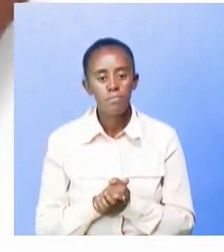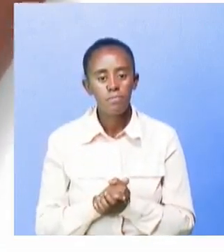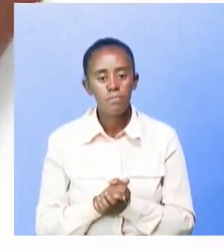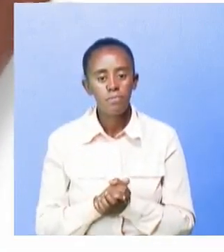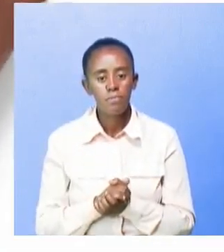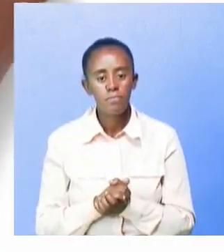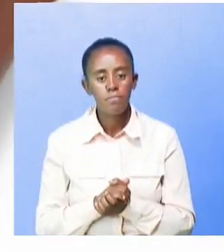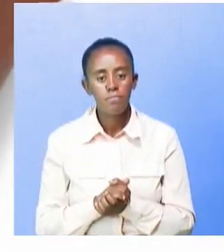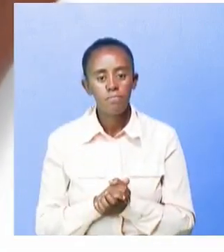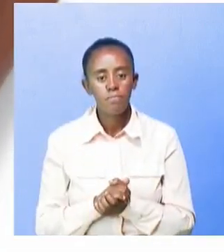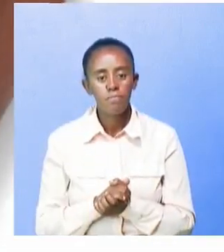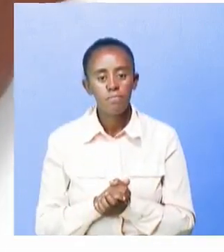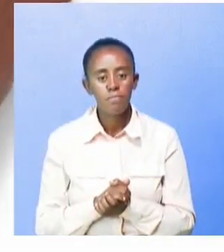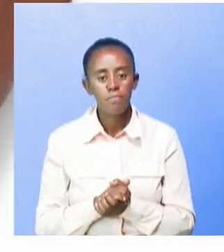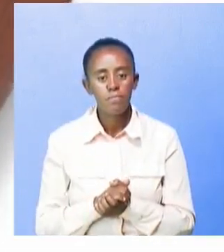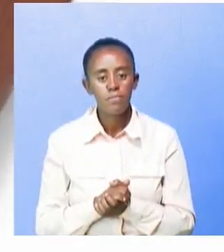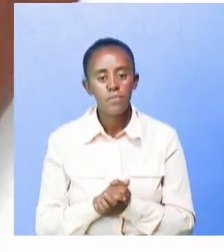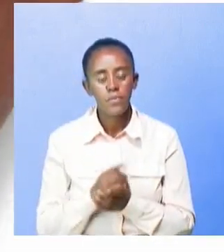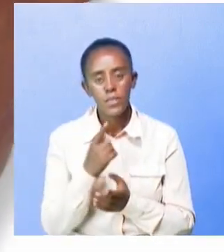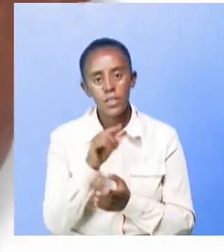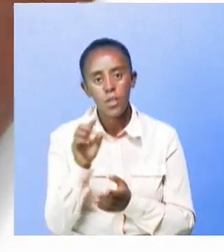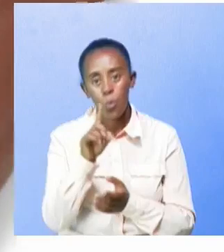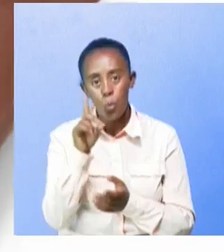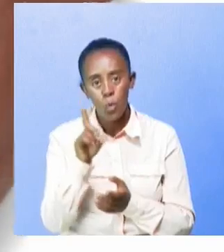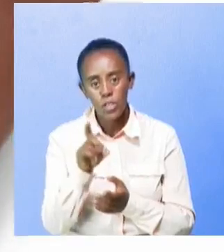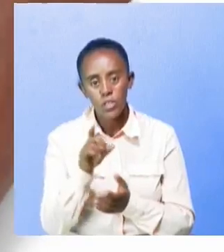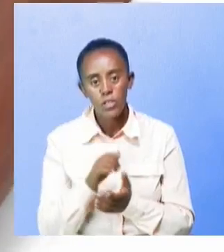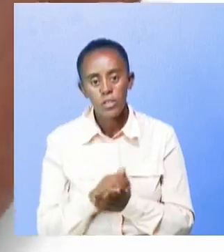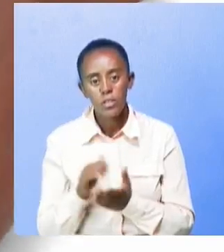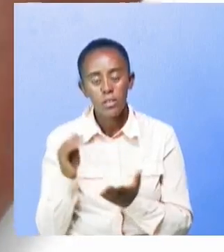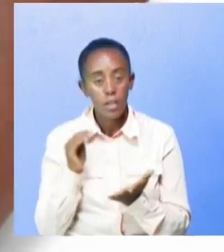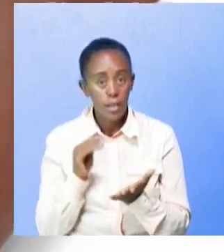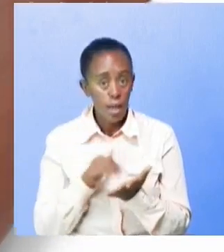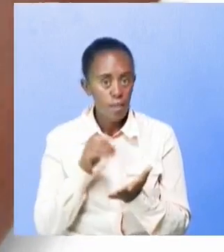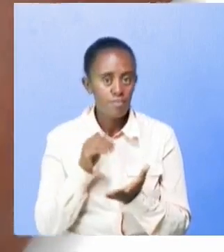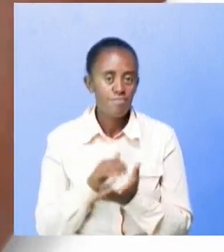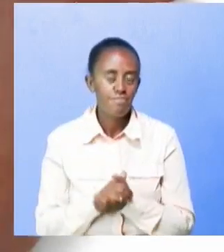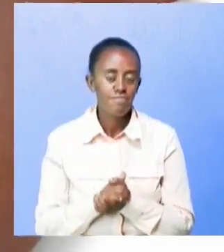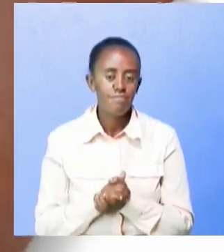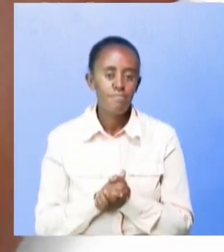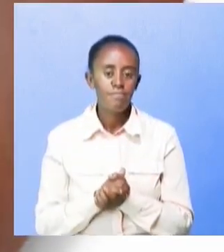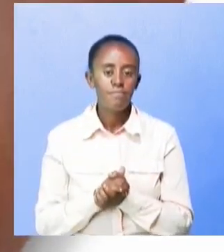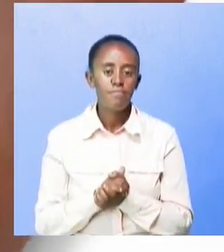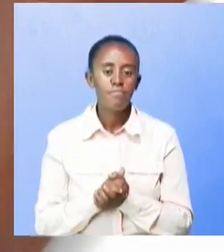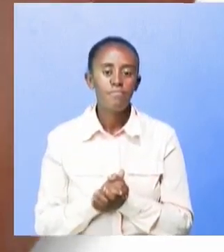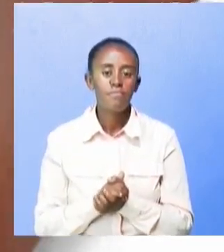the question again.